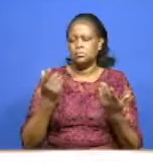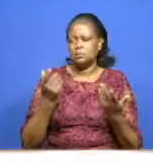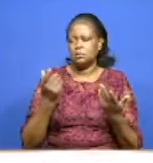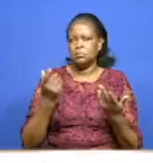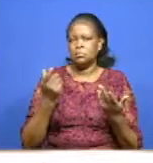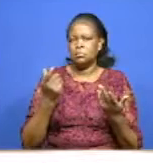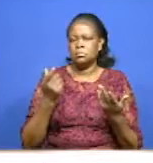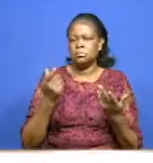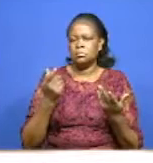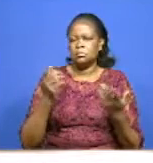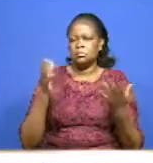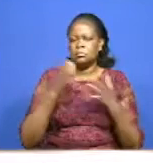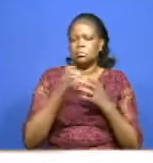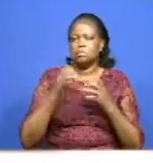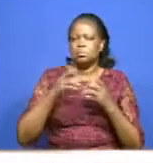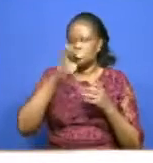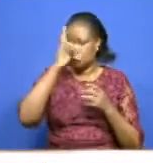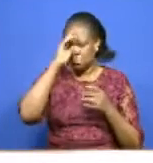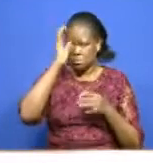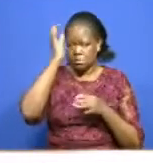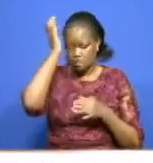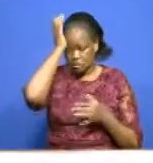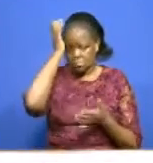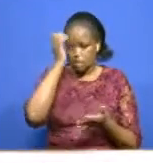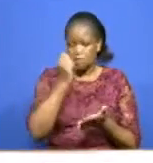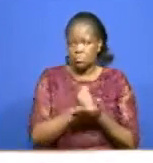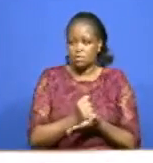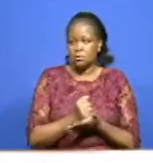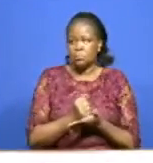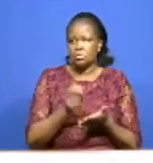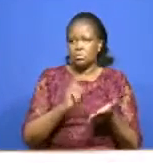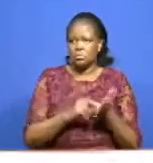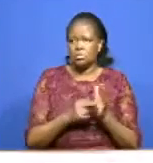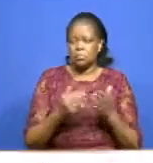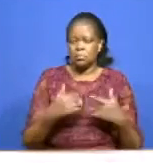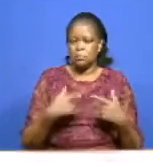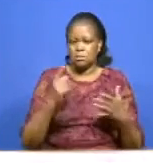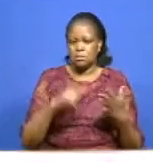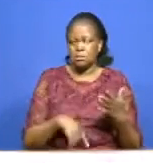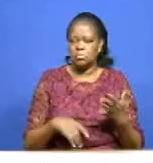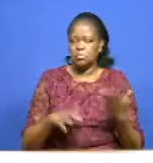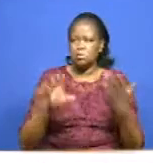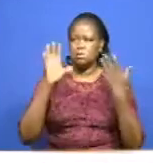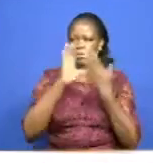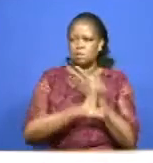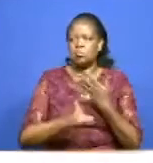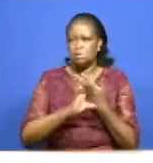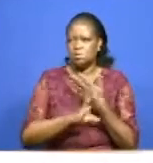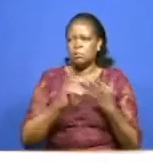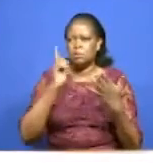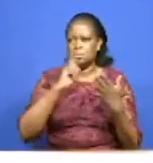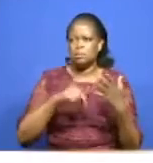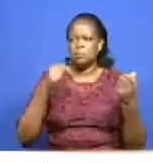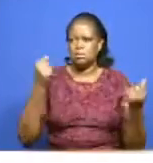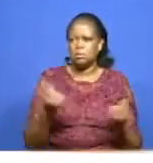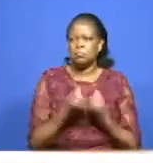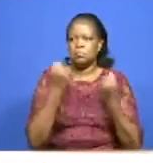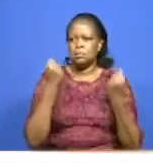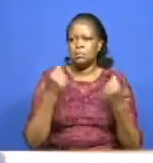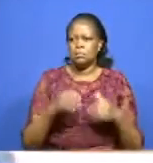police headquarters, and so what we're handling as the whole country, what is happening in the whole